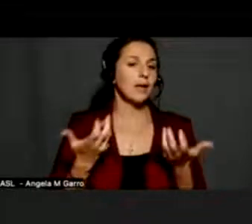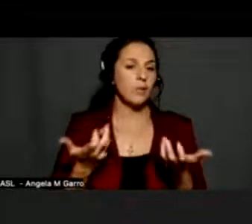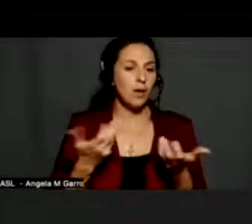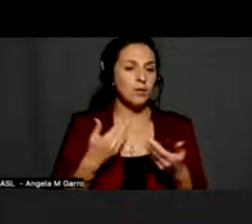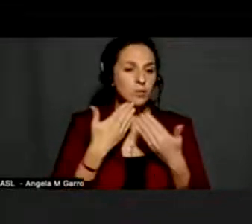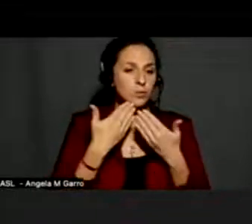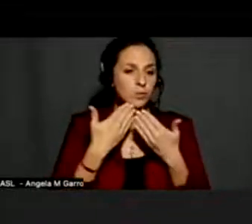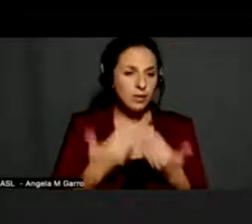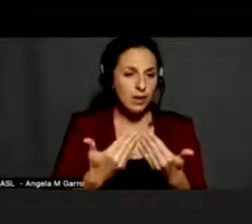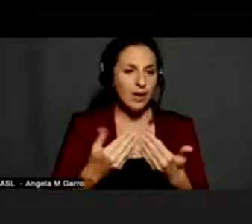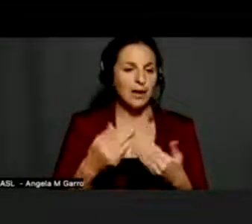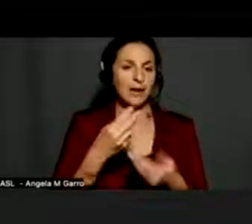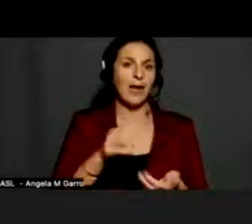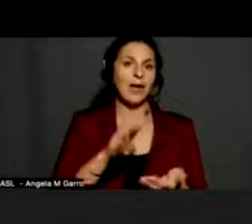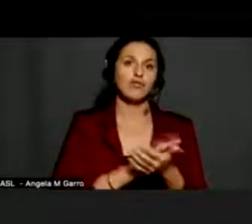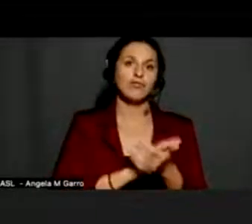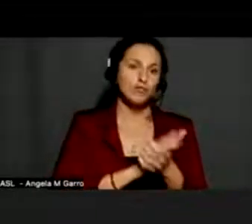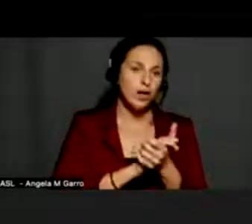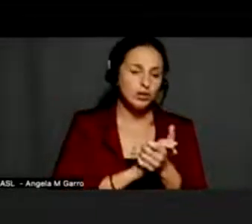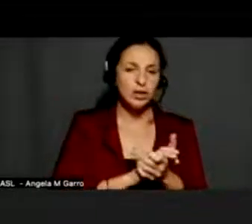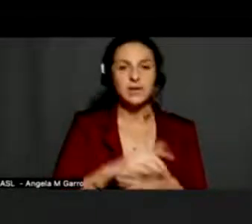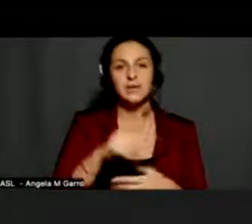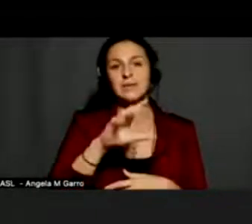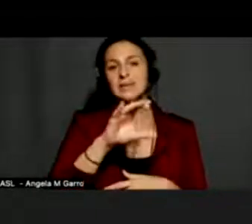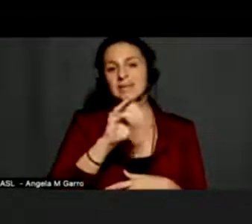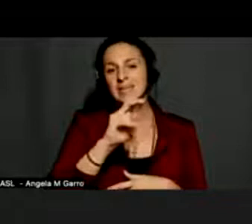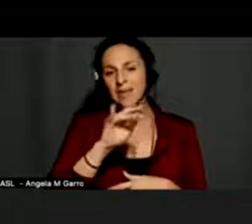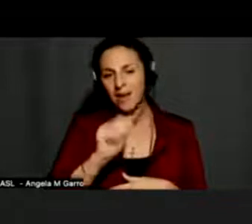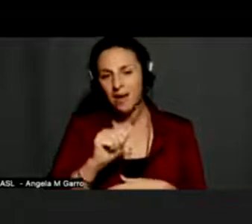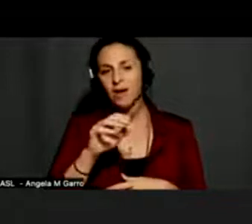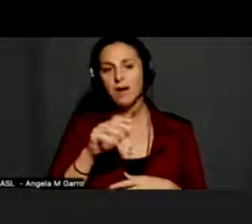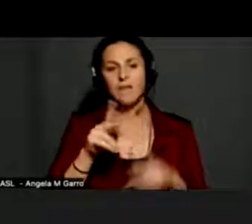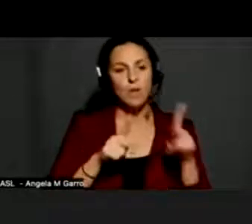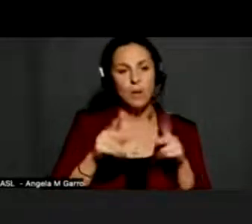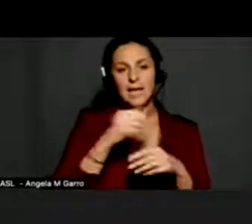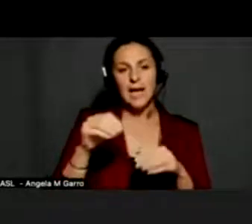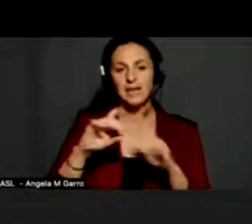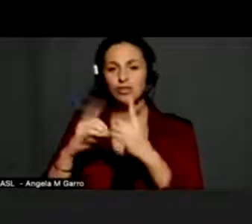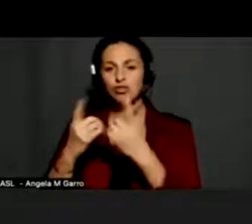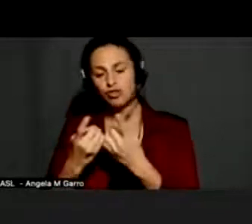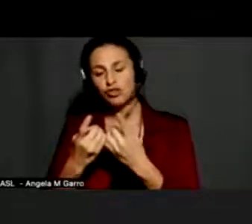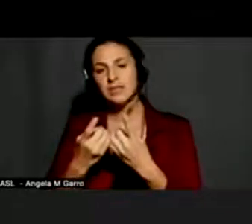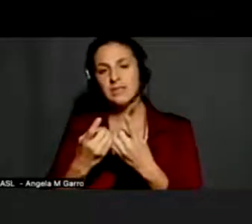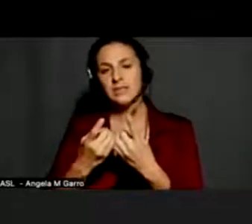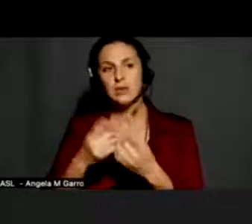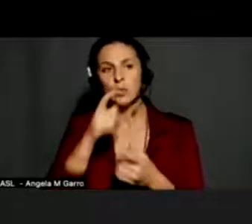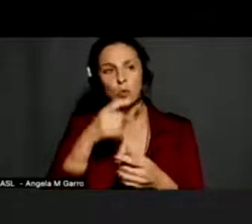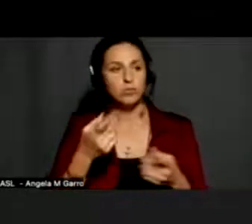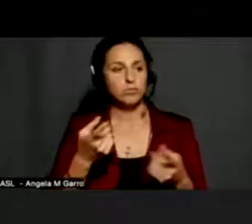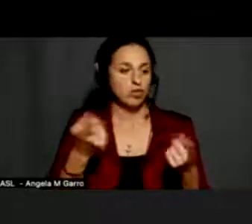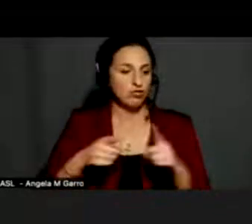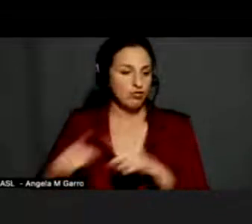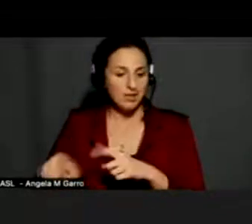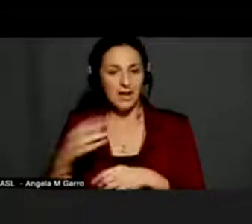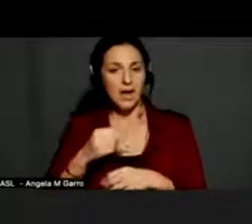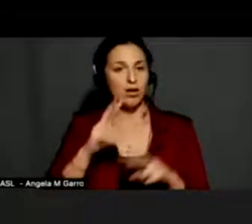thank and congratulate SMETA folks and the district folks that came to that agreement, and looking forward to voting on that